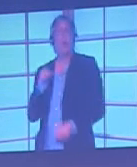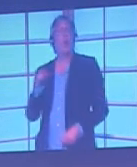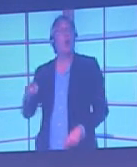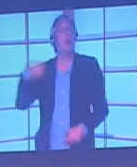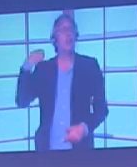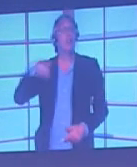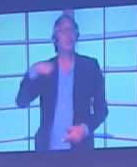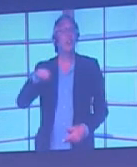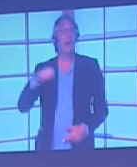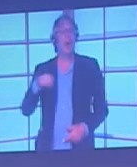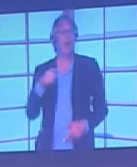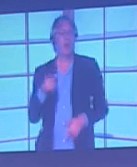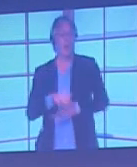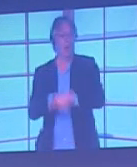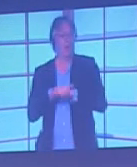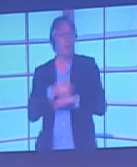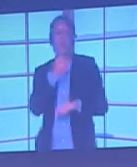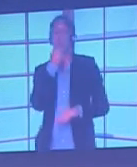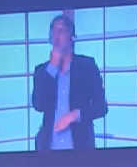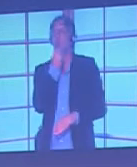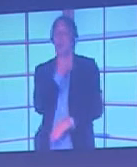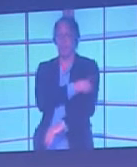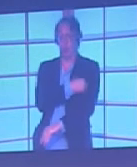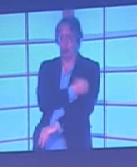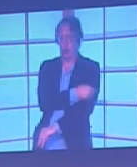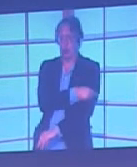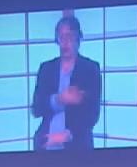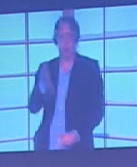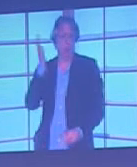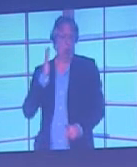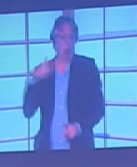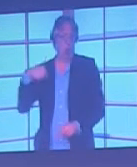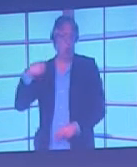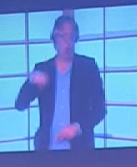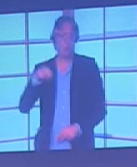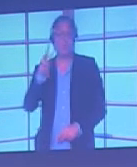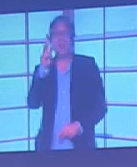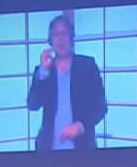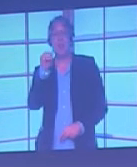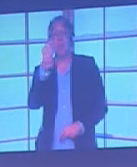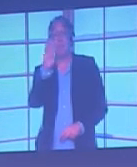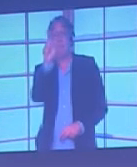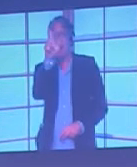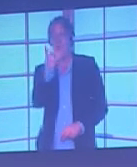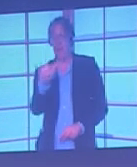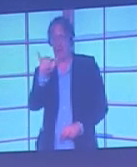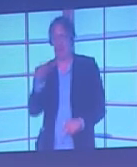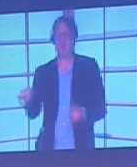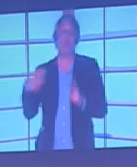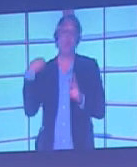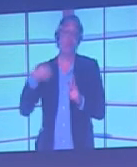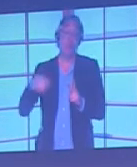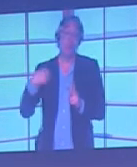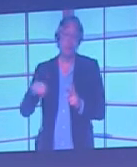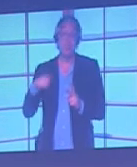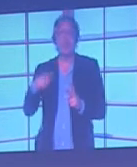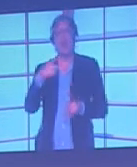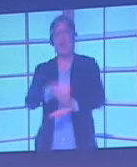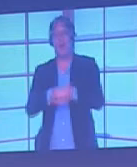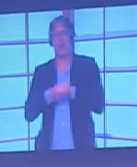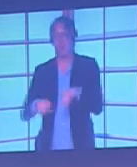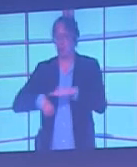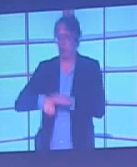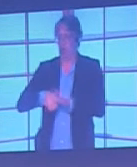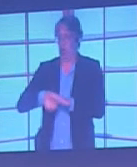he's ex-chairman of the English Football Association and of Wembley, so he understands this topic very well. Without any